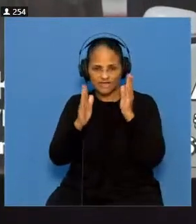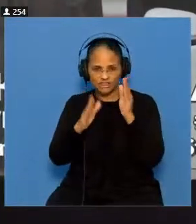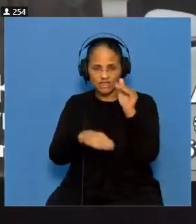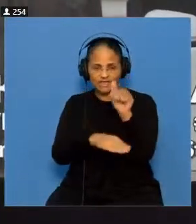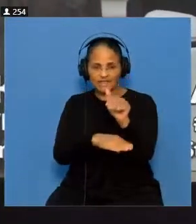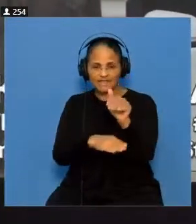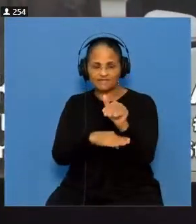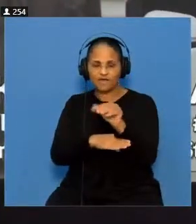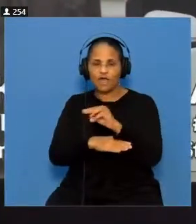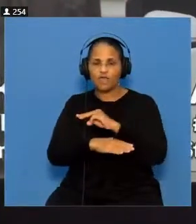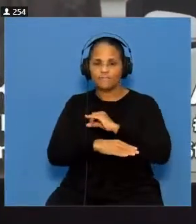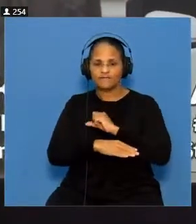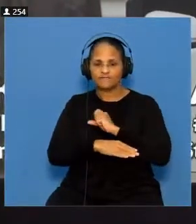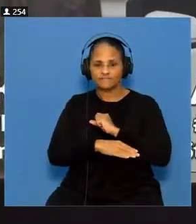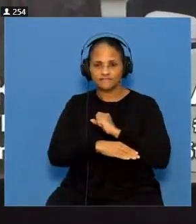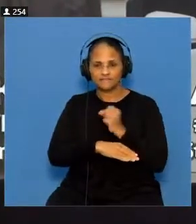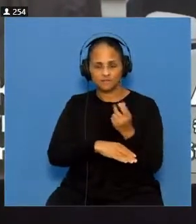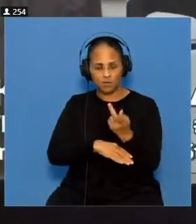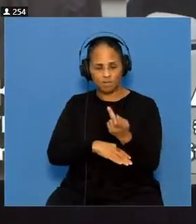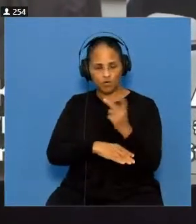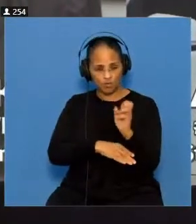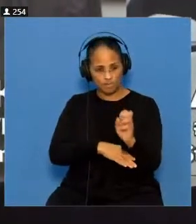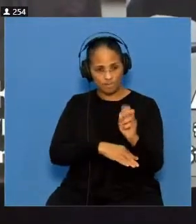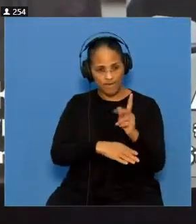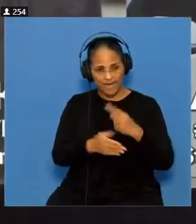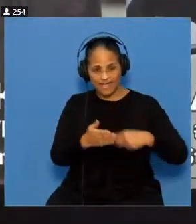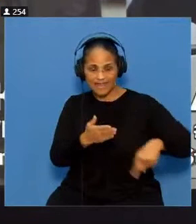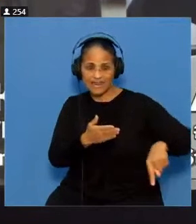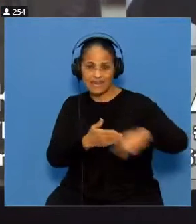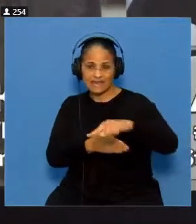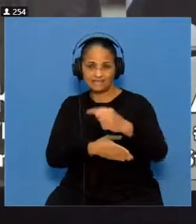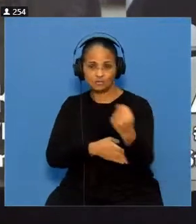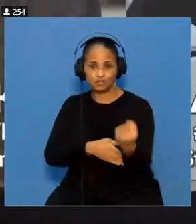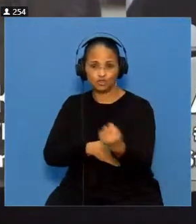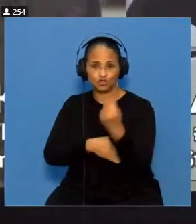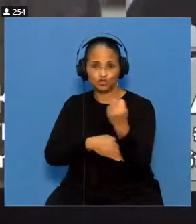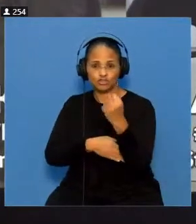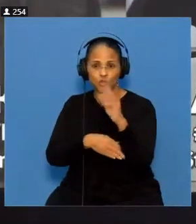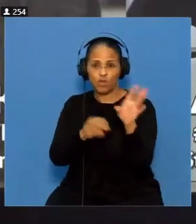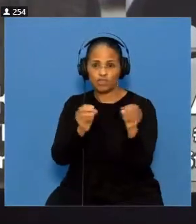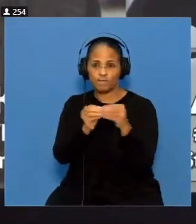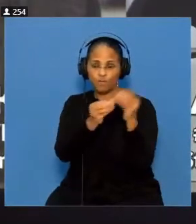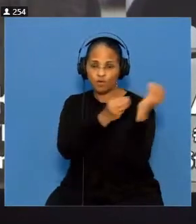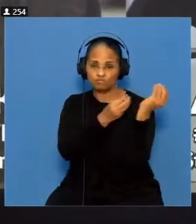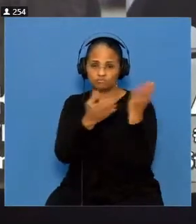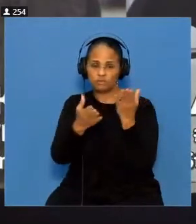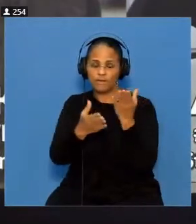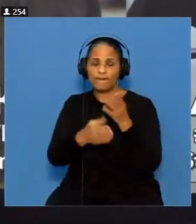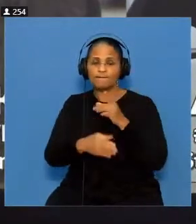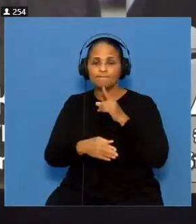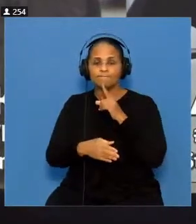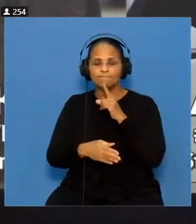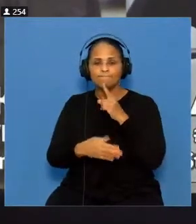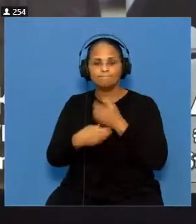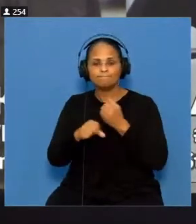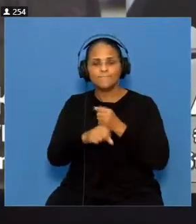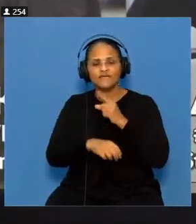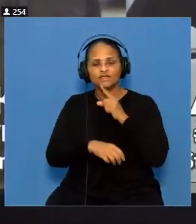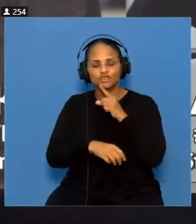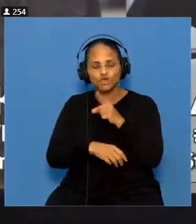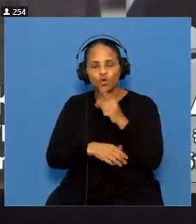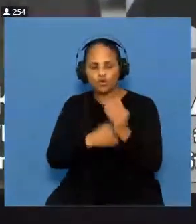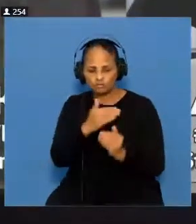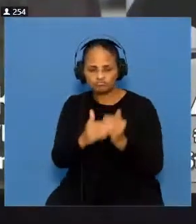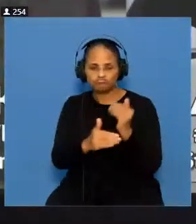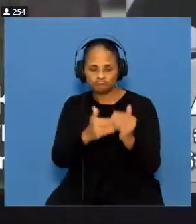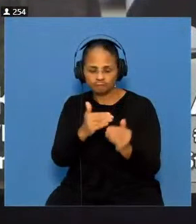ministers and I will be back with you next week, Tuesday, with a further update. please make sure that you continue